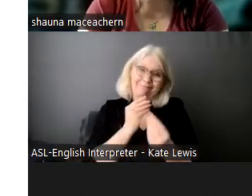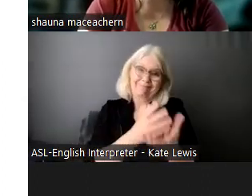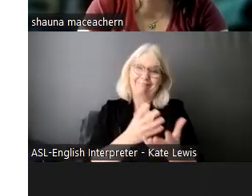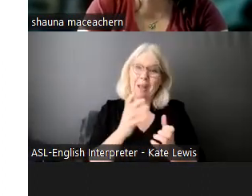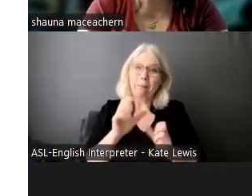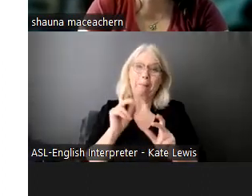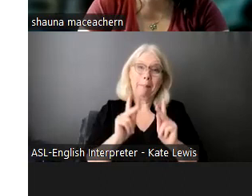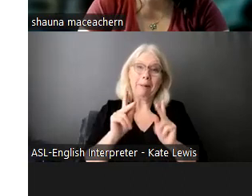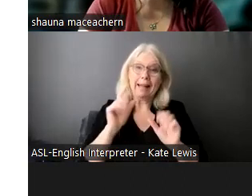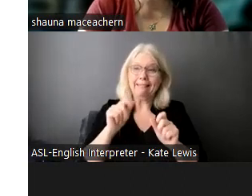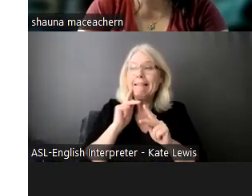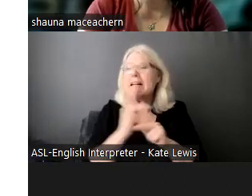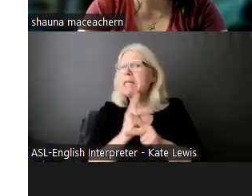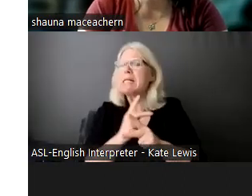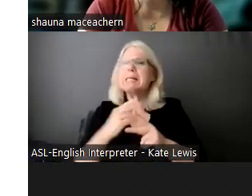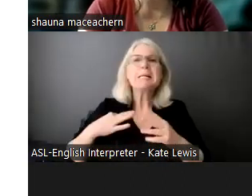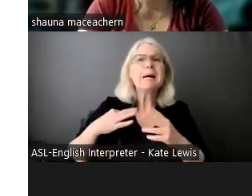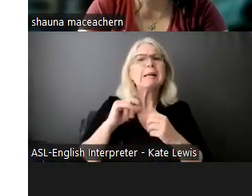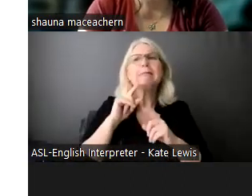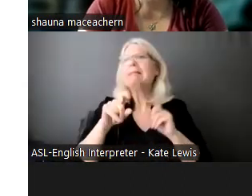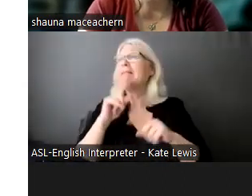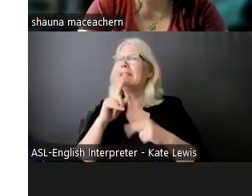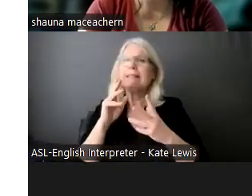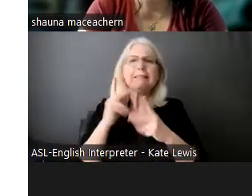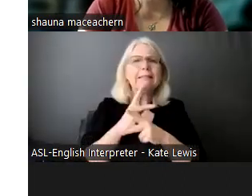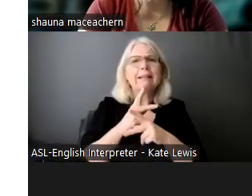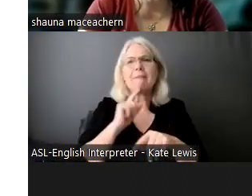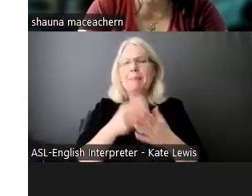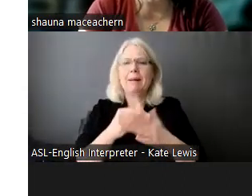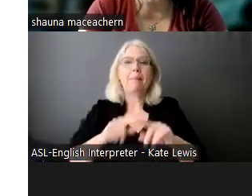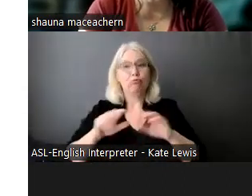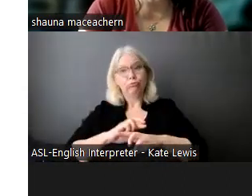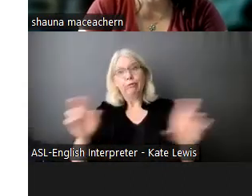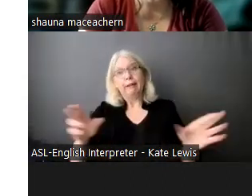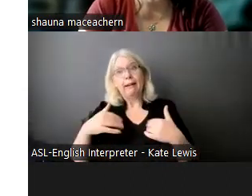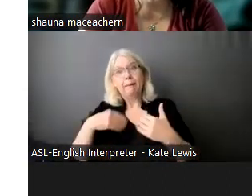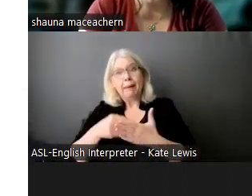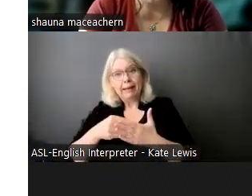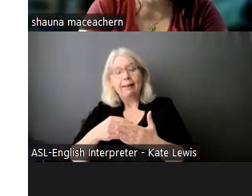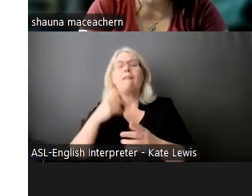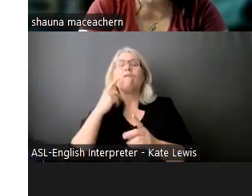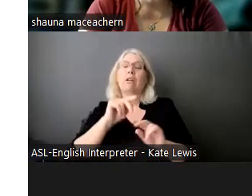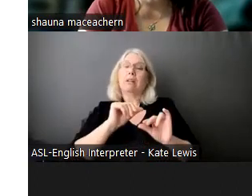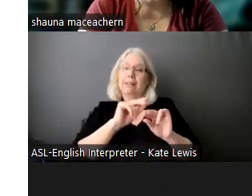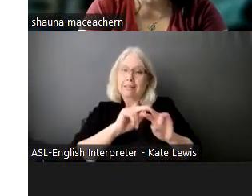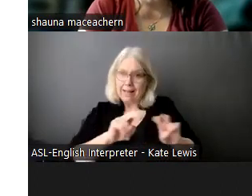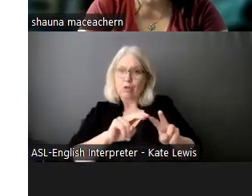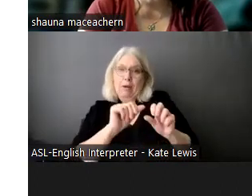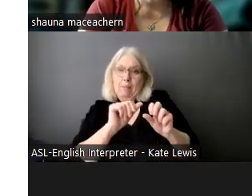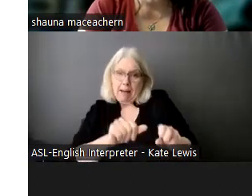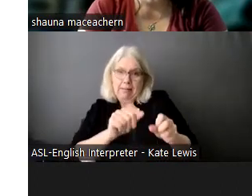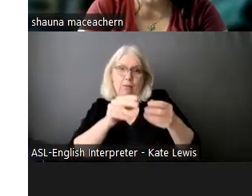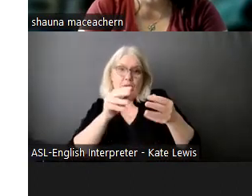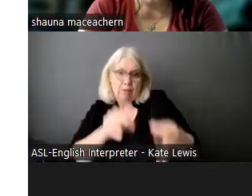asking for funding, but that's the only one that's designated specifically. Perfect. Thank you so much. And again,